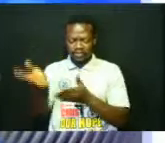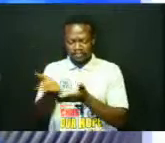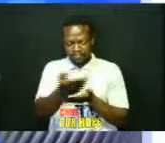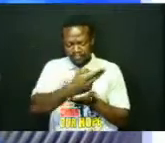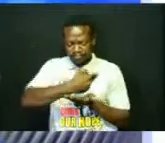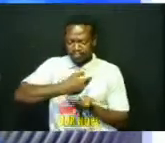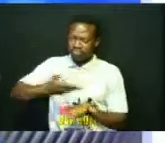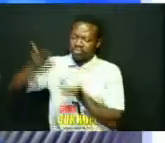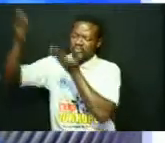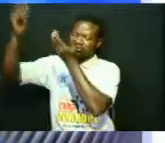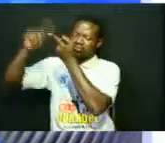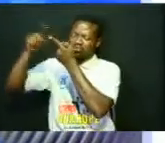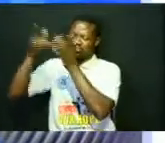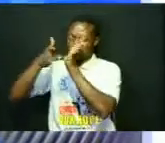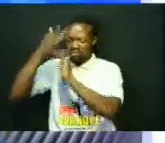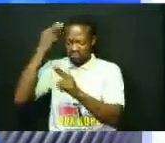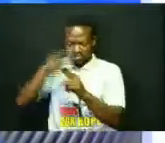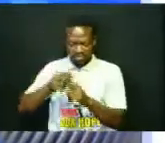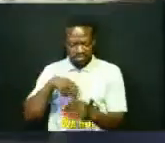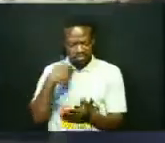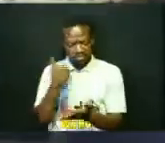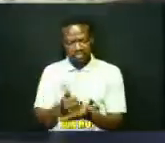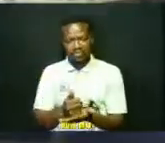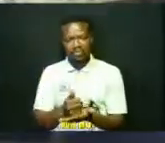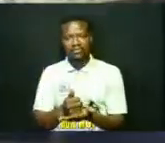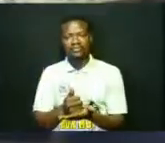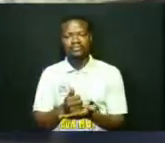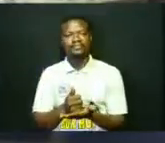you in Jesus' name. Amen.